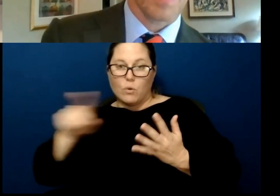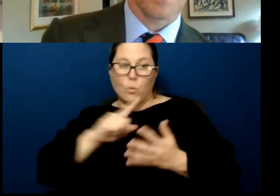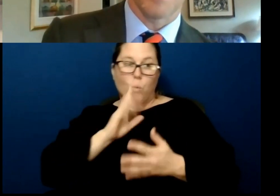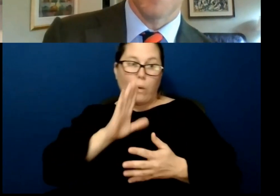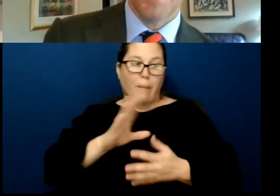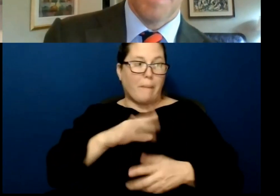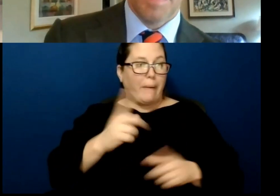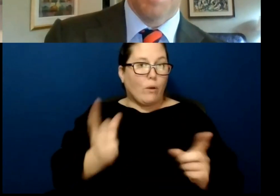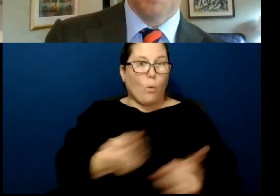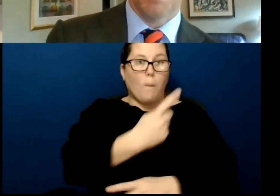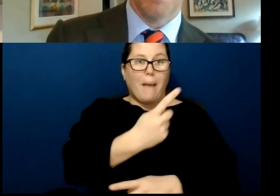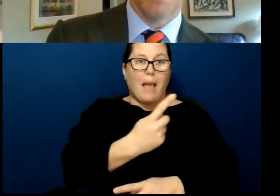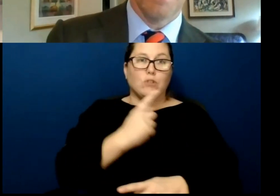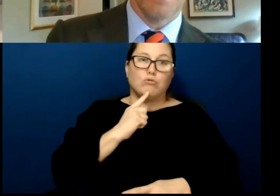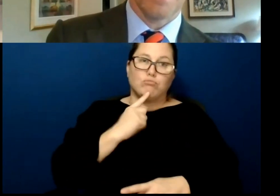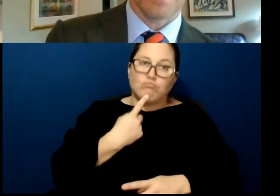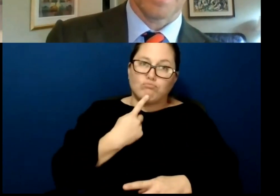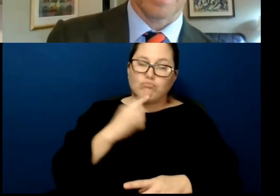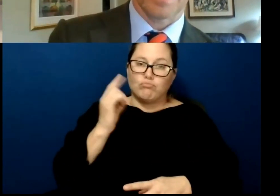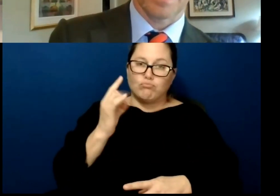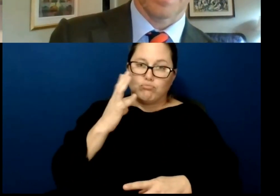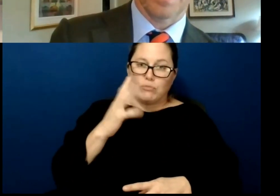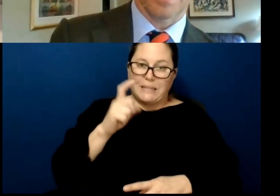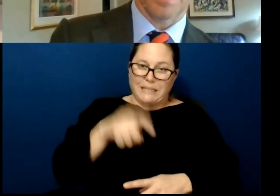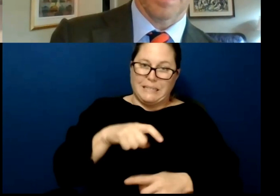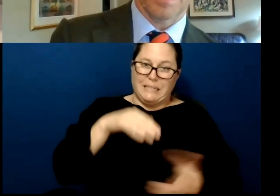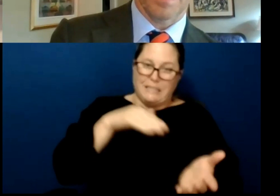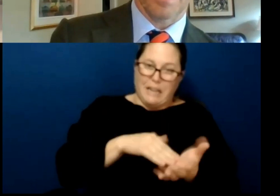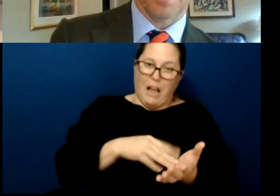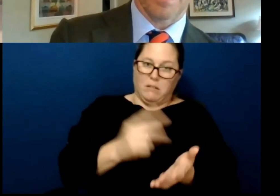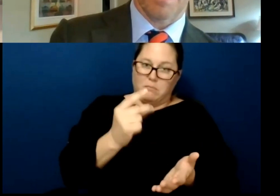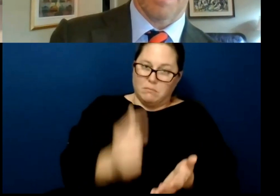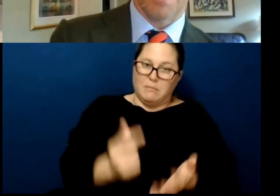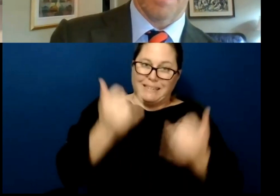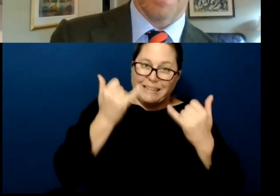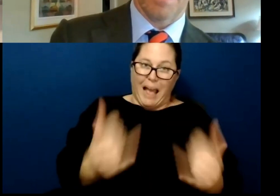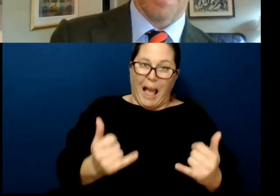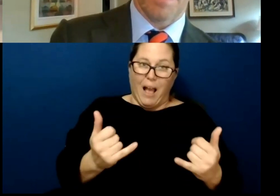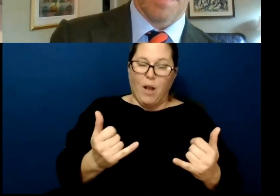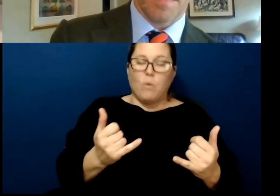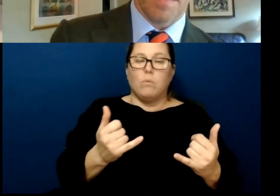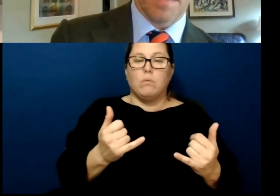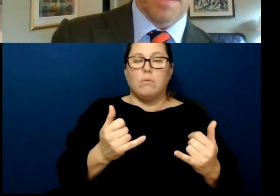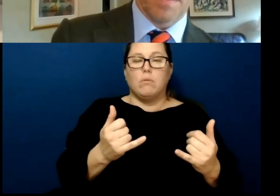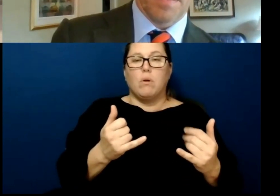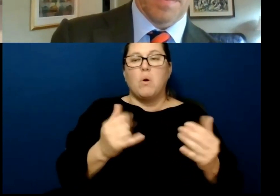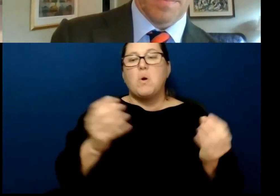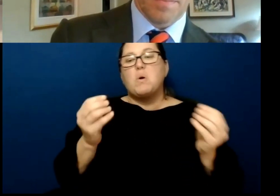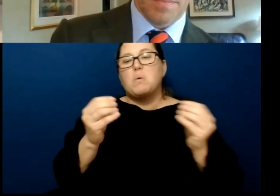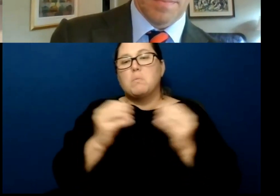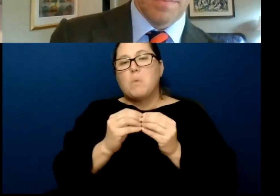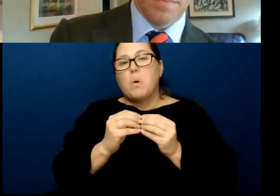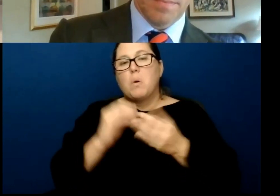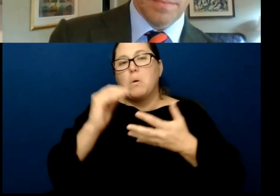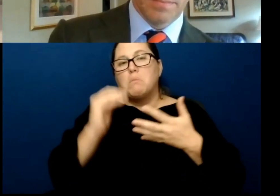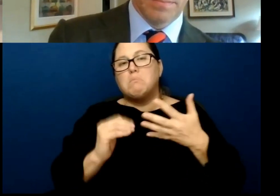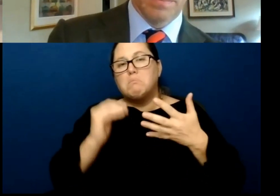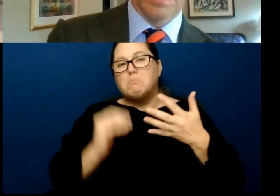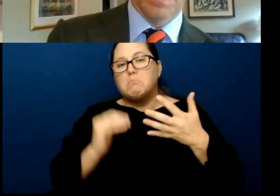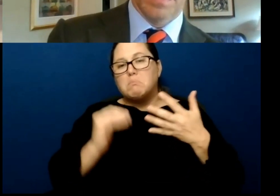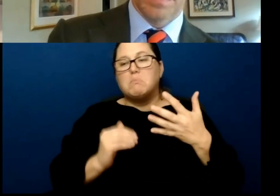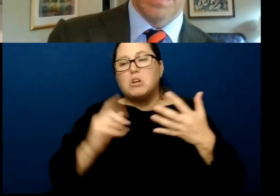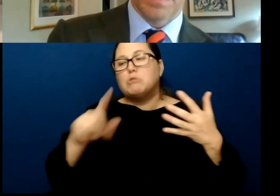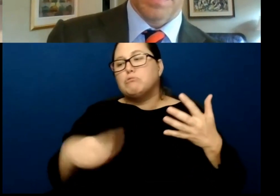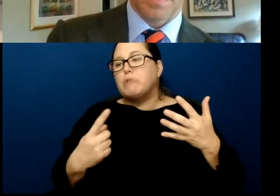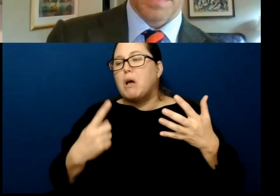the critical bays where they need physician attention immediately? Or are they more of an urgent care style patient who just has